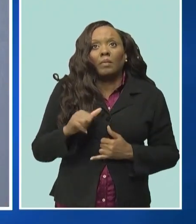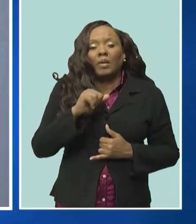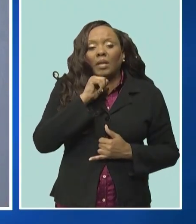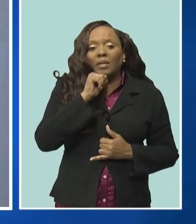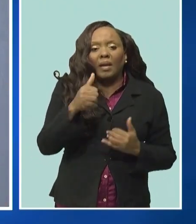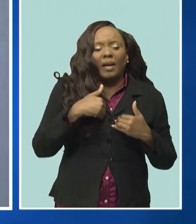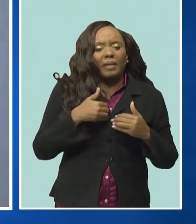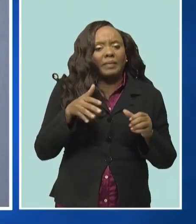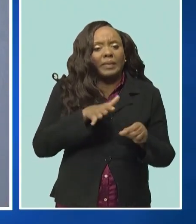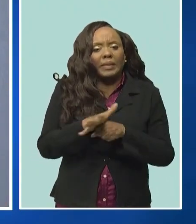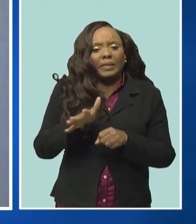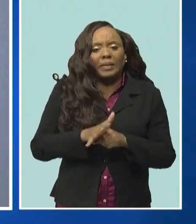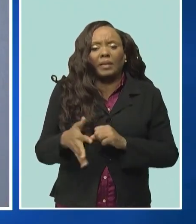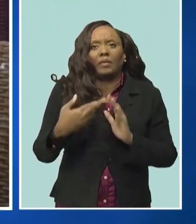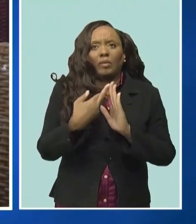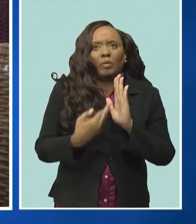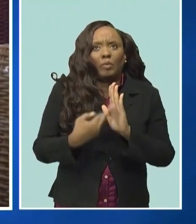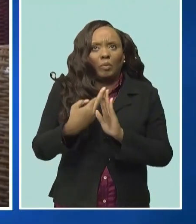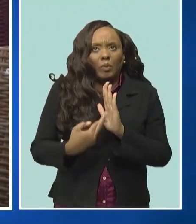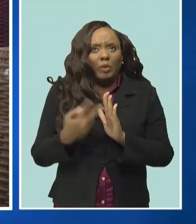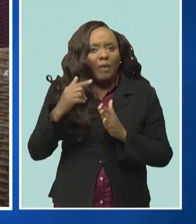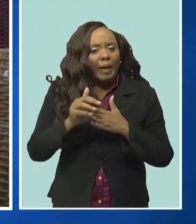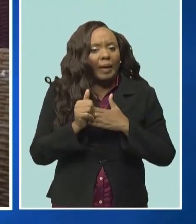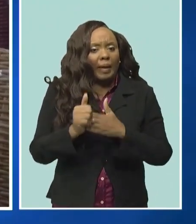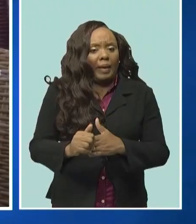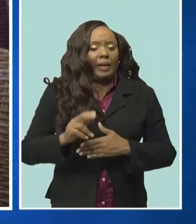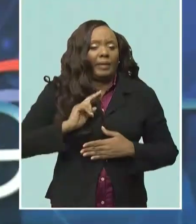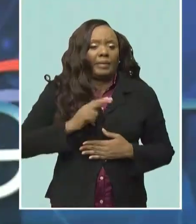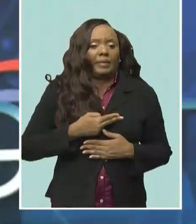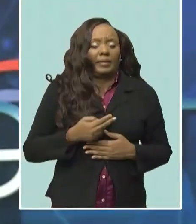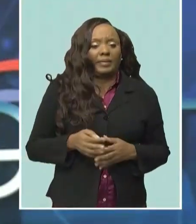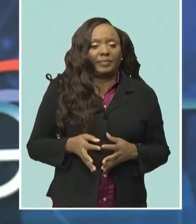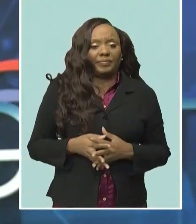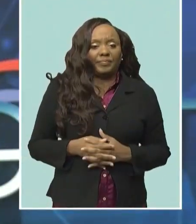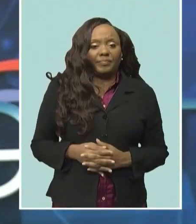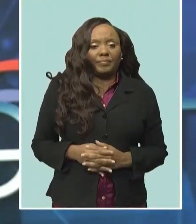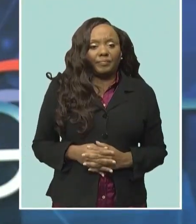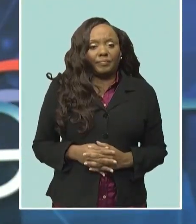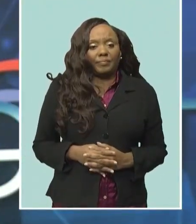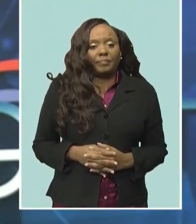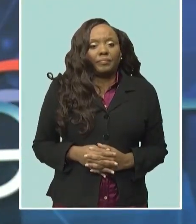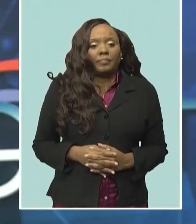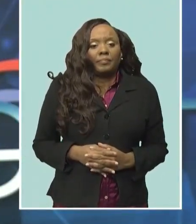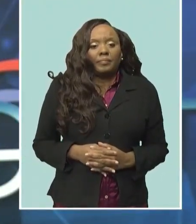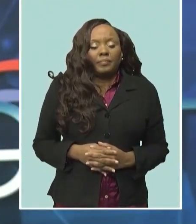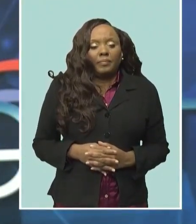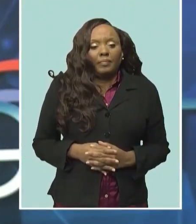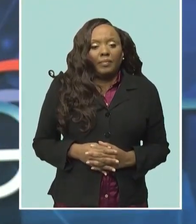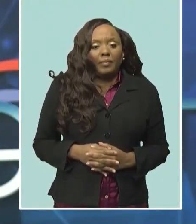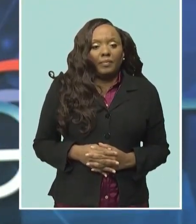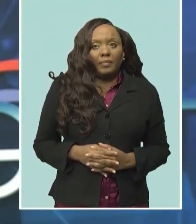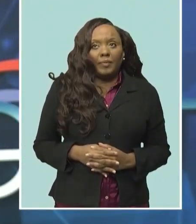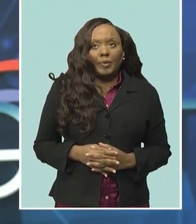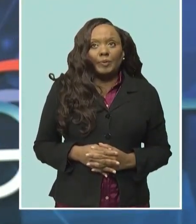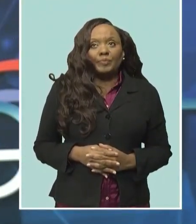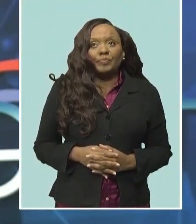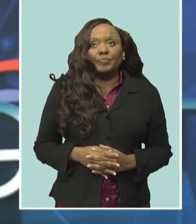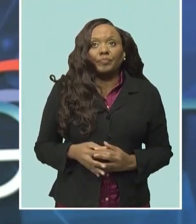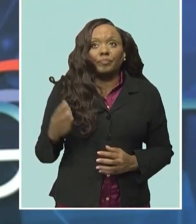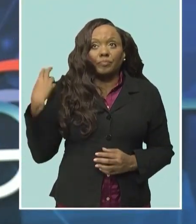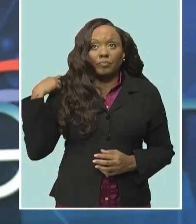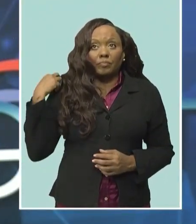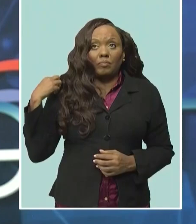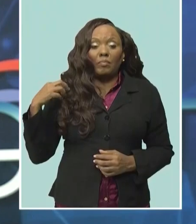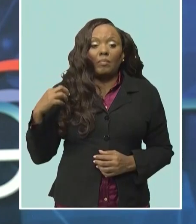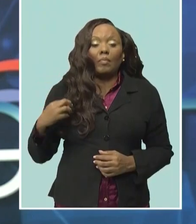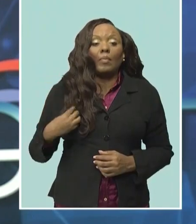guide us. Wendy Burke, CBC News. Several positive telltale signs are being reported